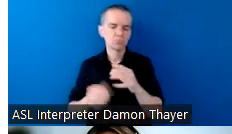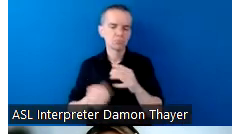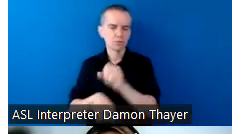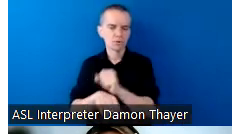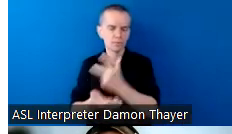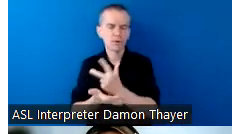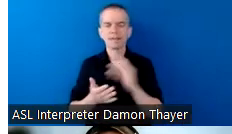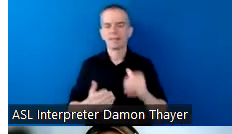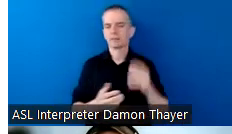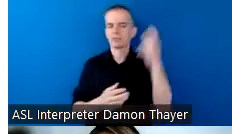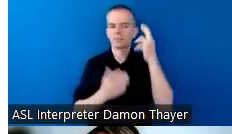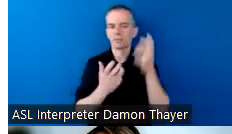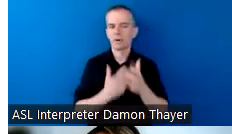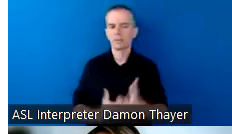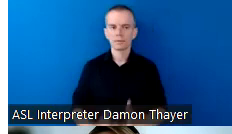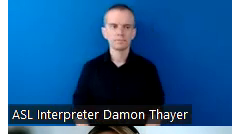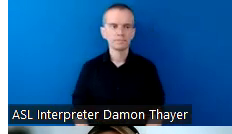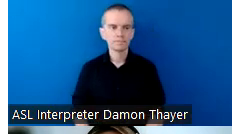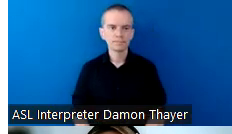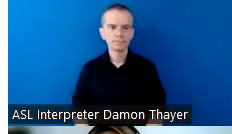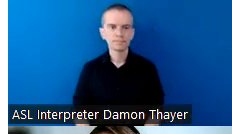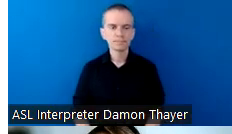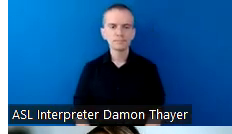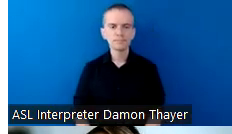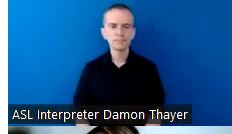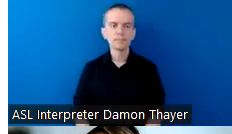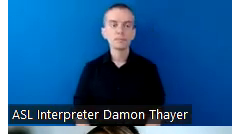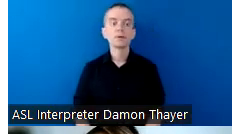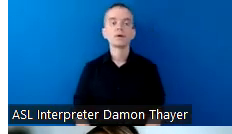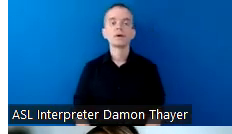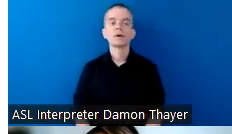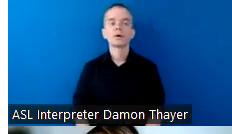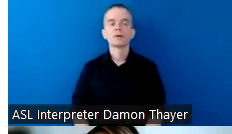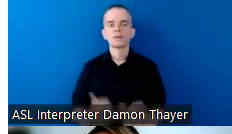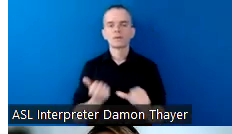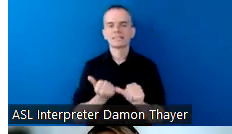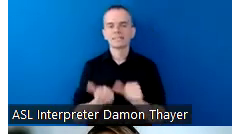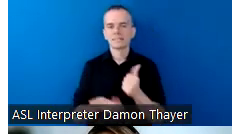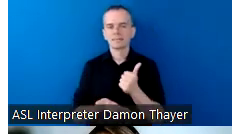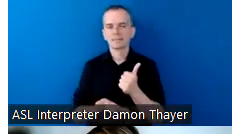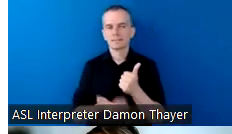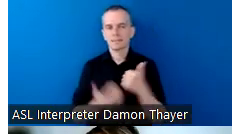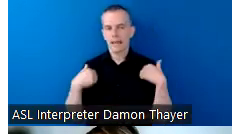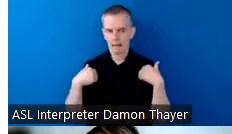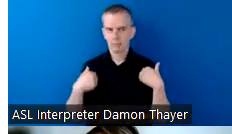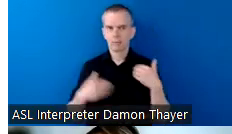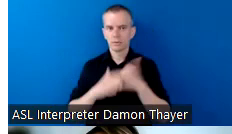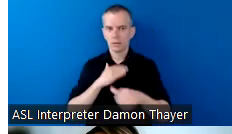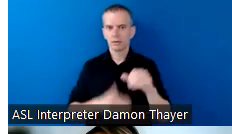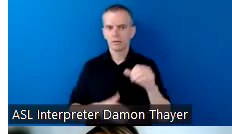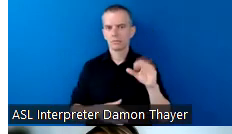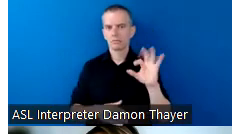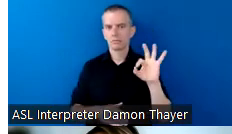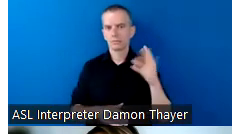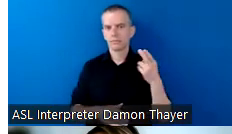Next slide, please. Thank you. So when we're talking about assistance animals under the Fair Housing Act, that's an umbrella